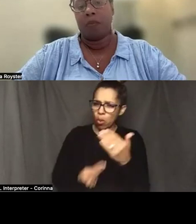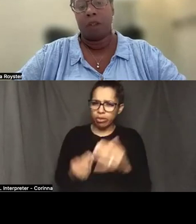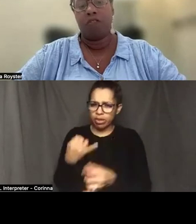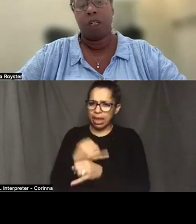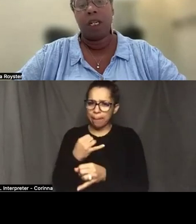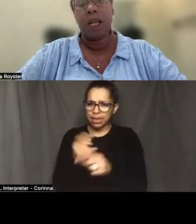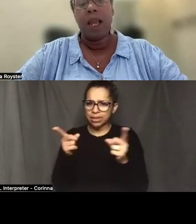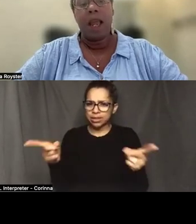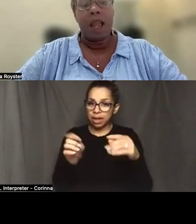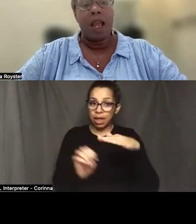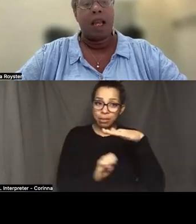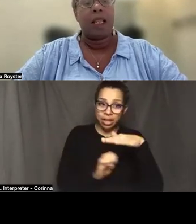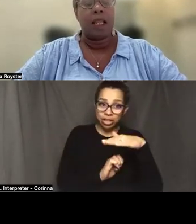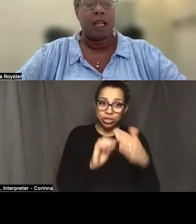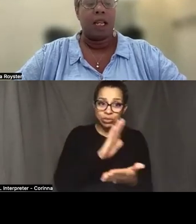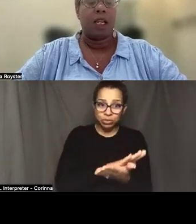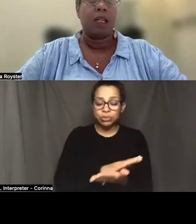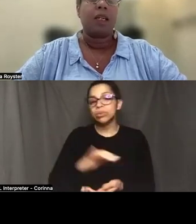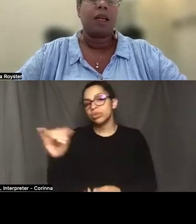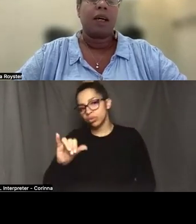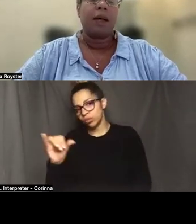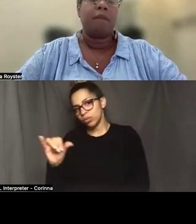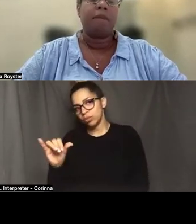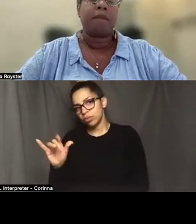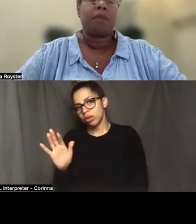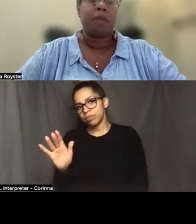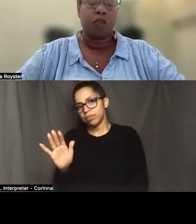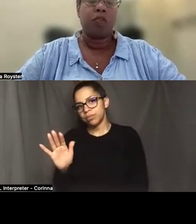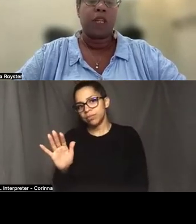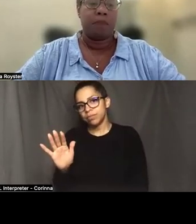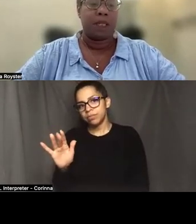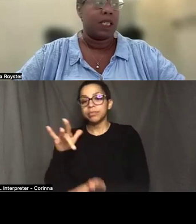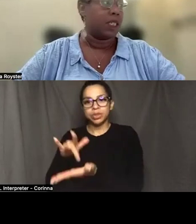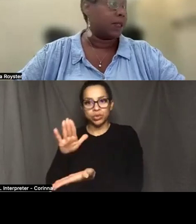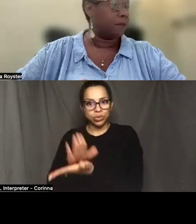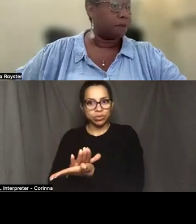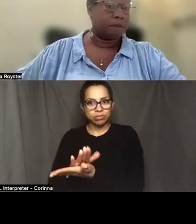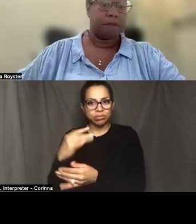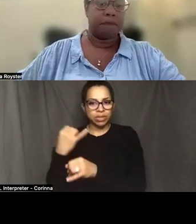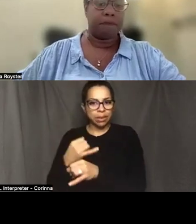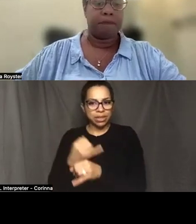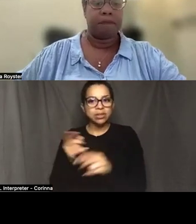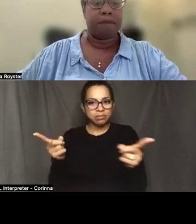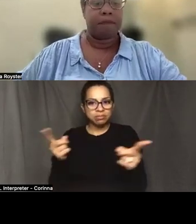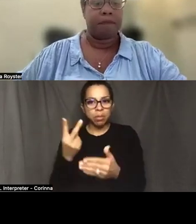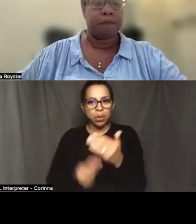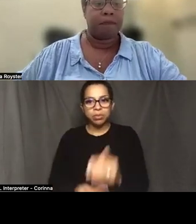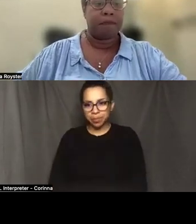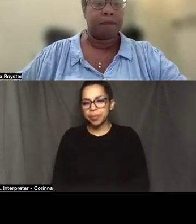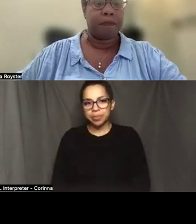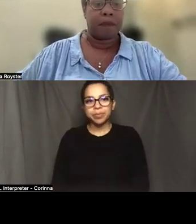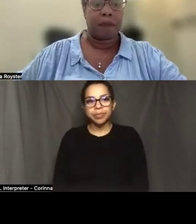the elementary and the middle school campuses.